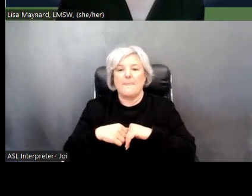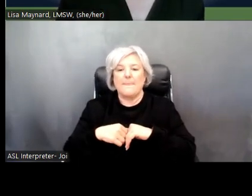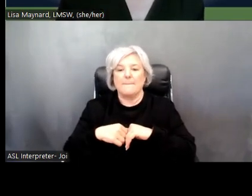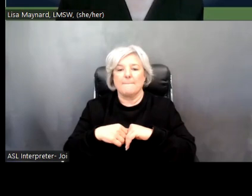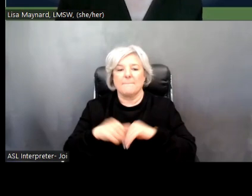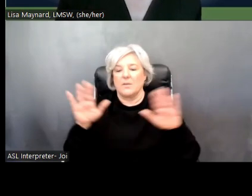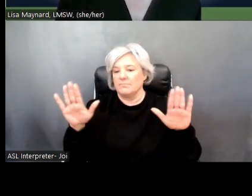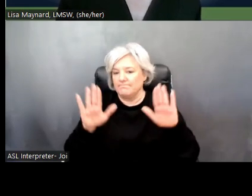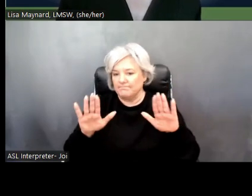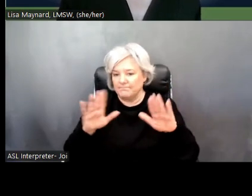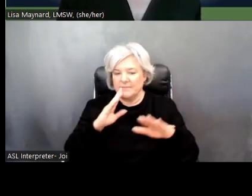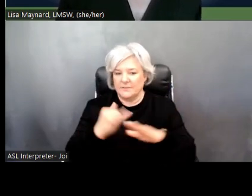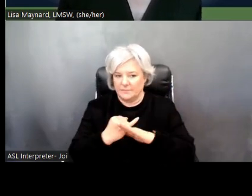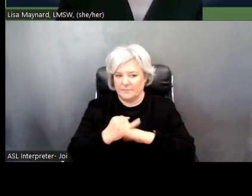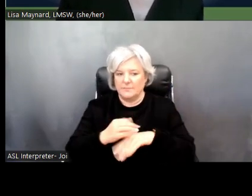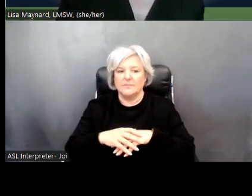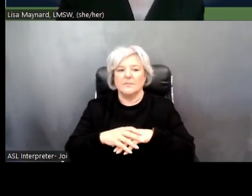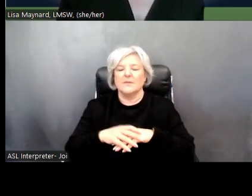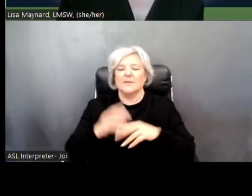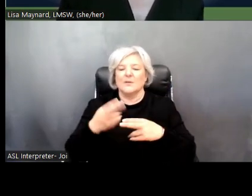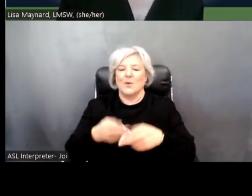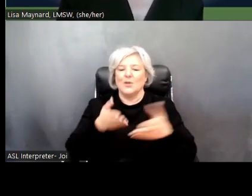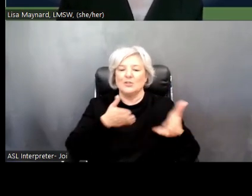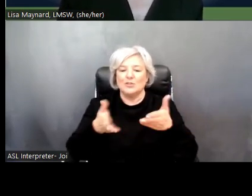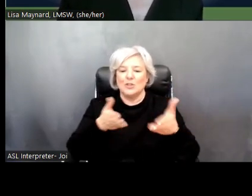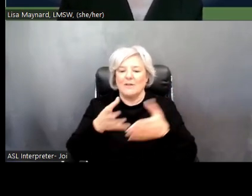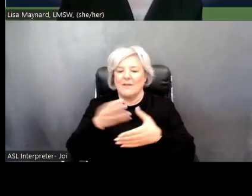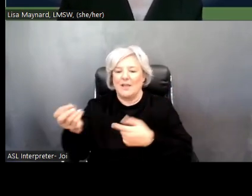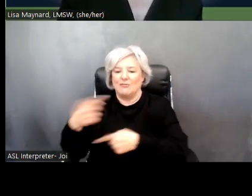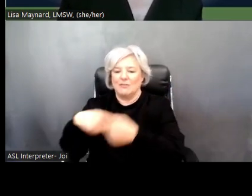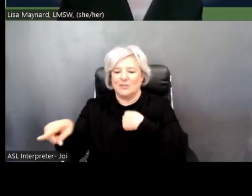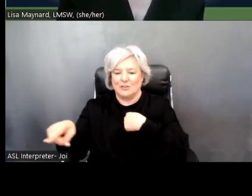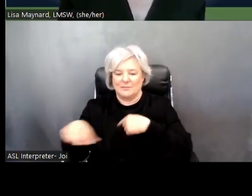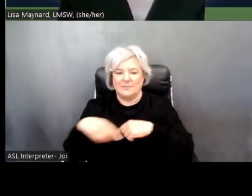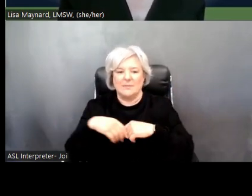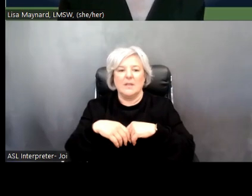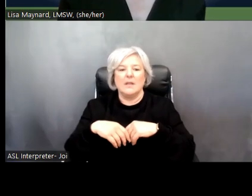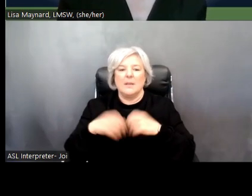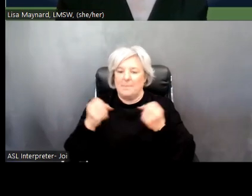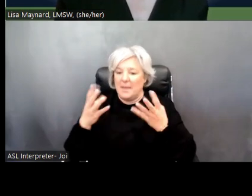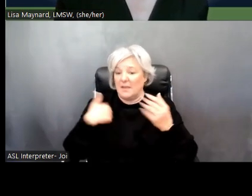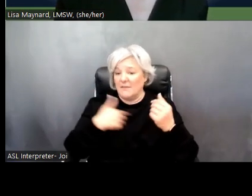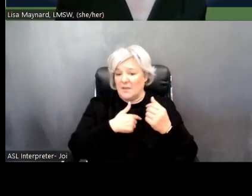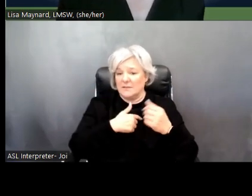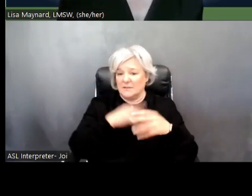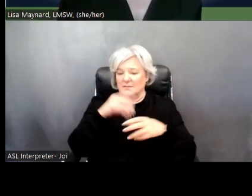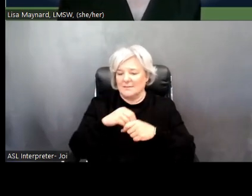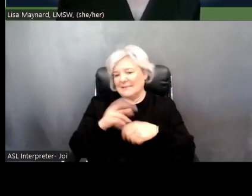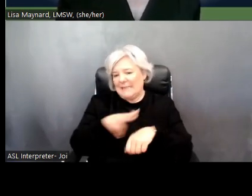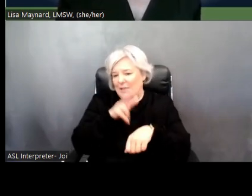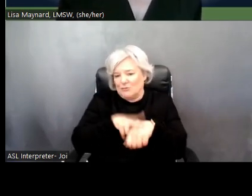great intervention is serve and return. So a lot of us do this, to a lot of us, this comes